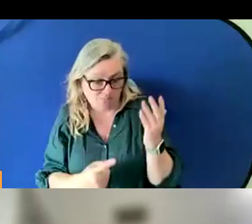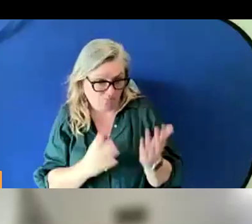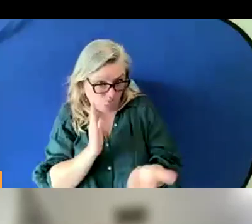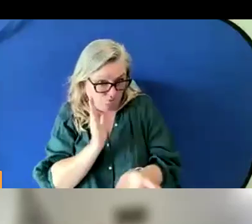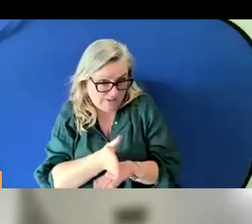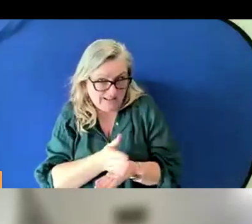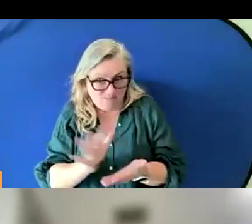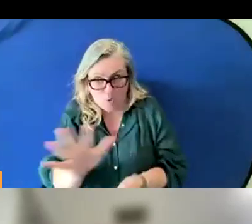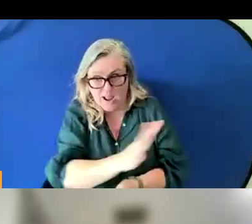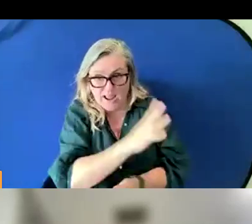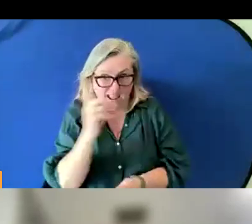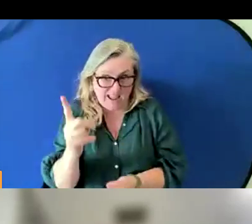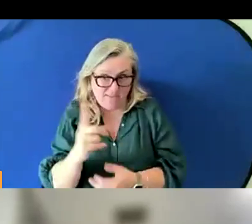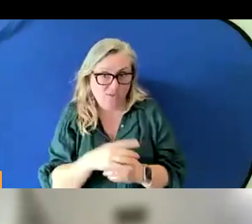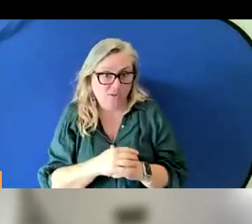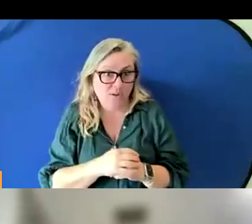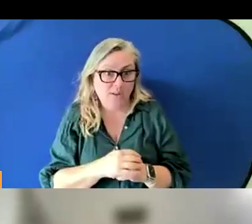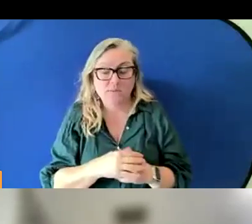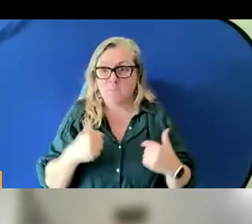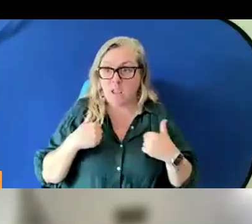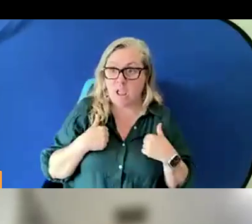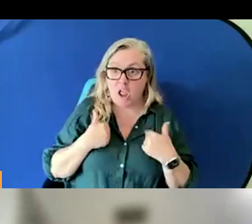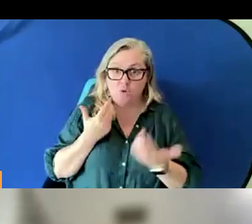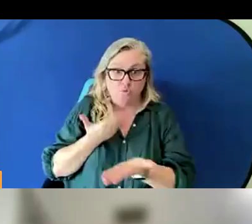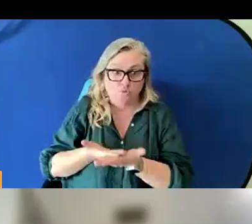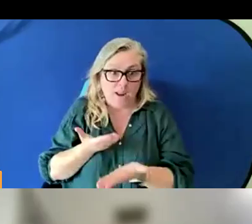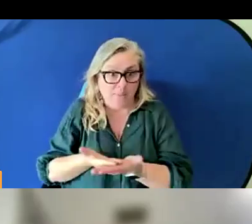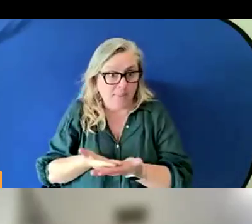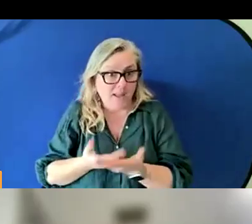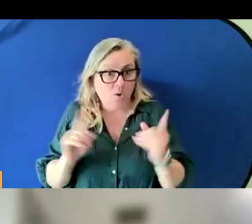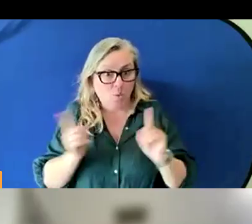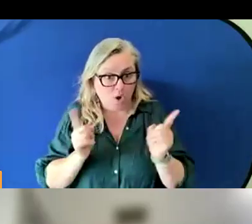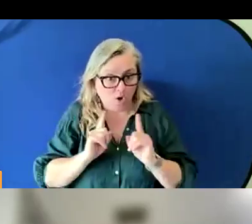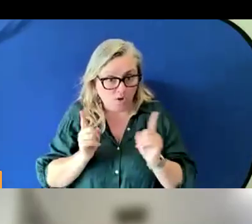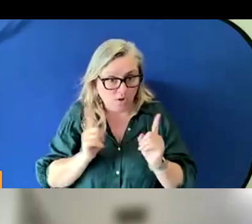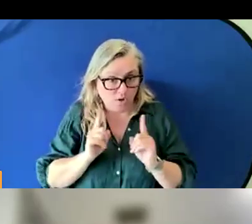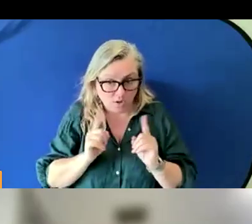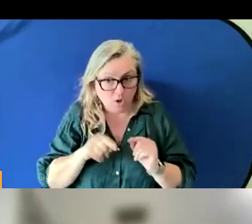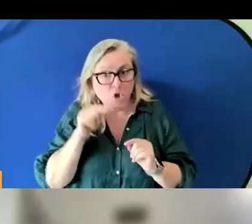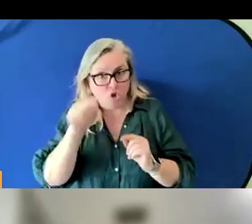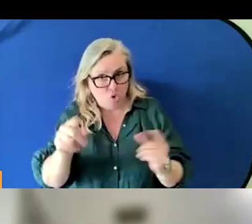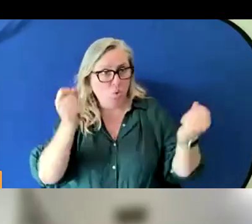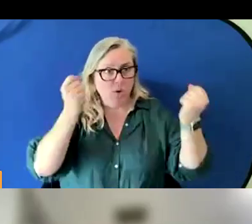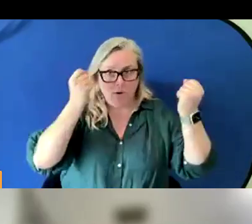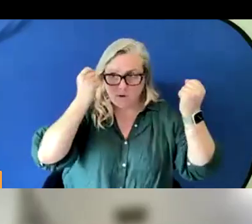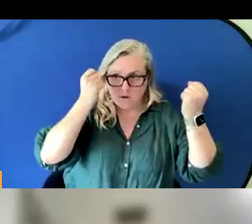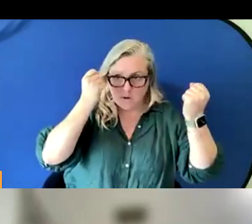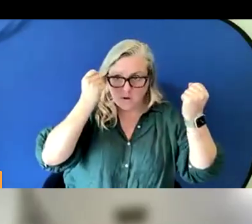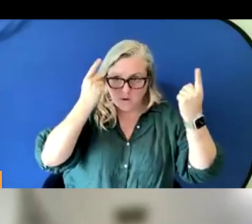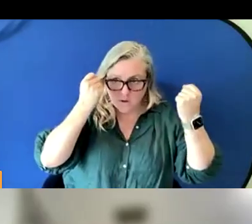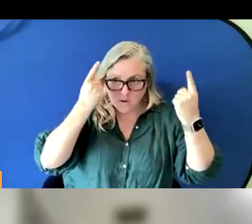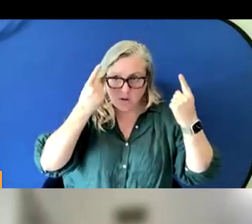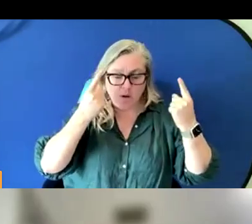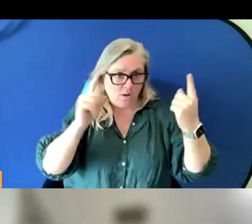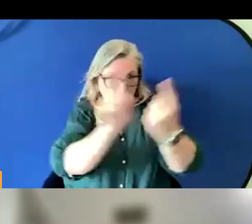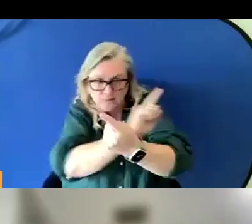everyone. I would recommend getting yourself around people with